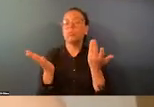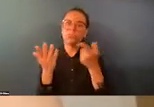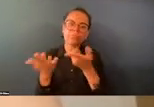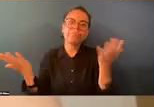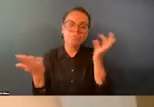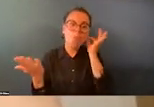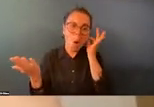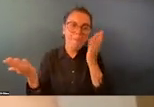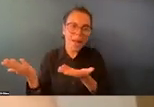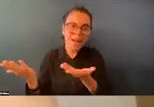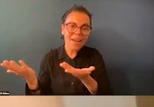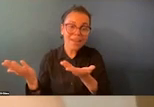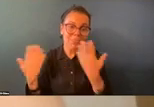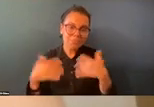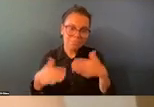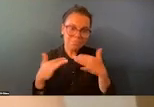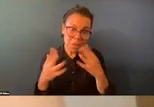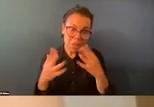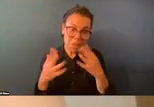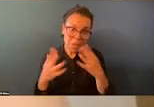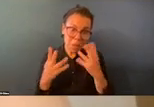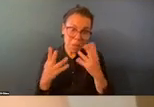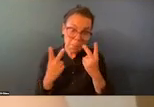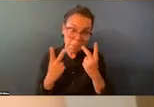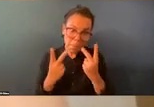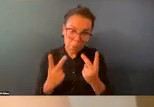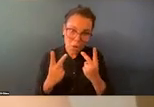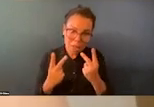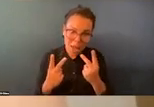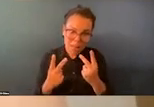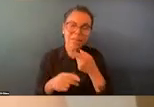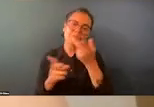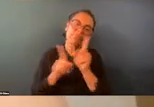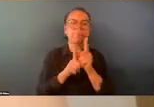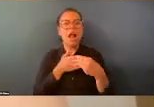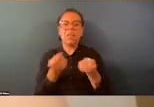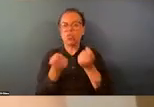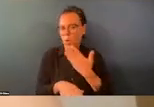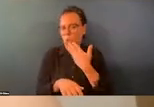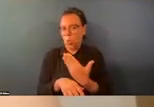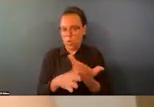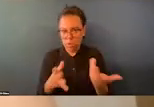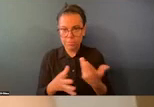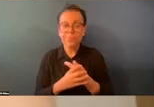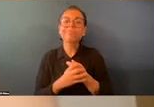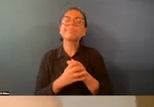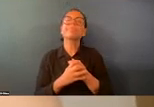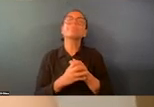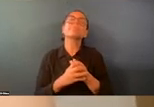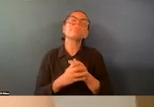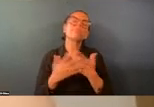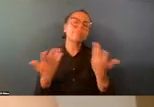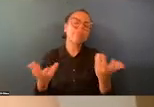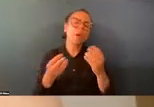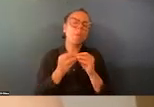woman like who are leading this policy, yeah? But